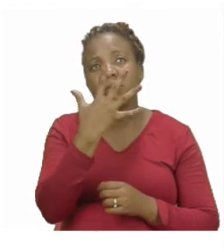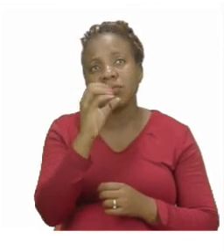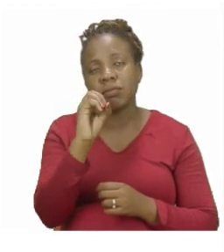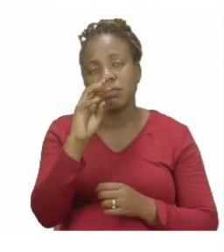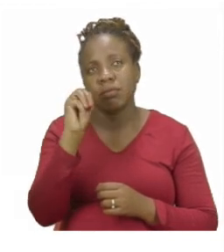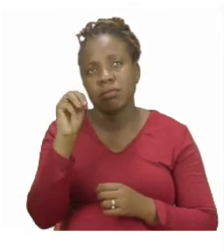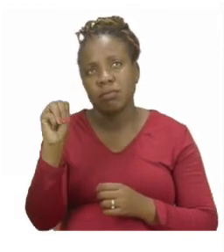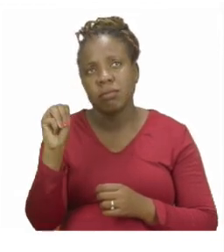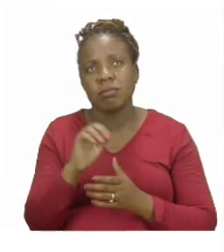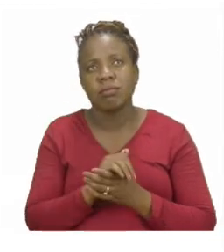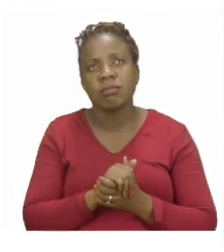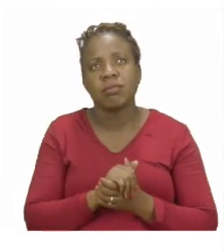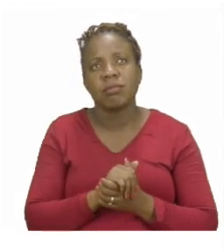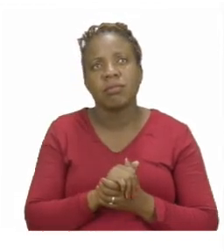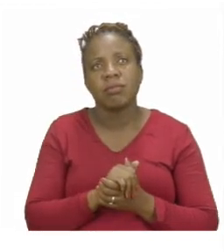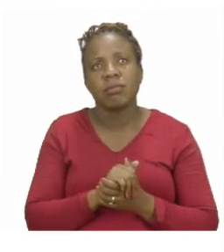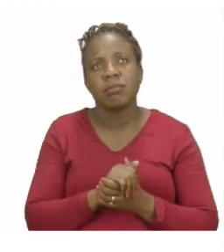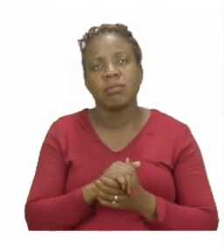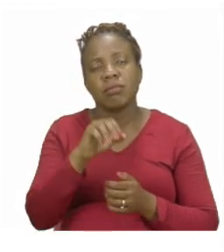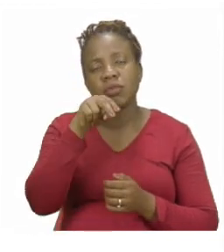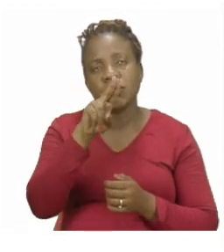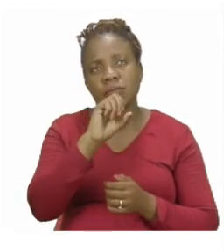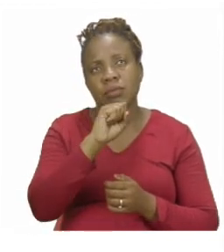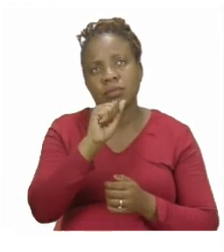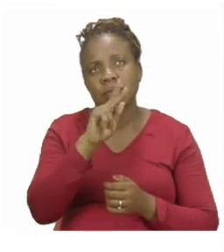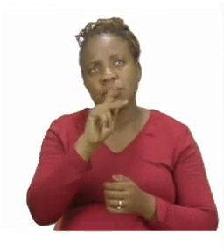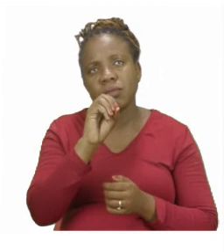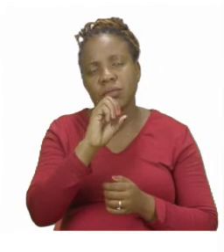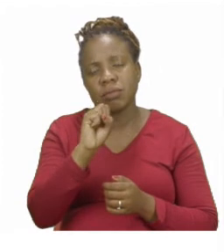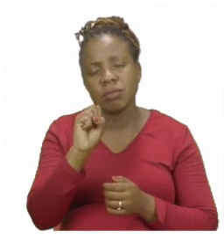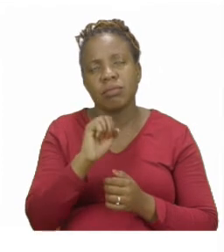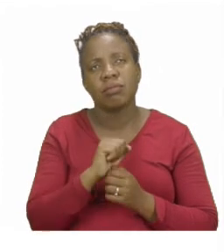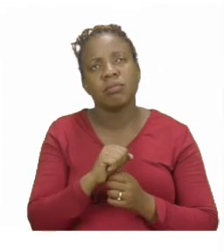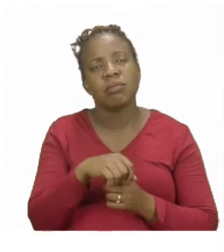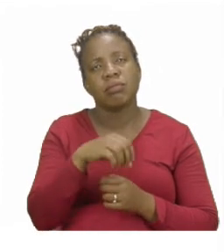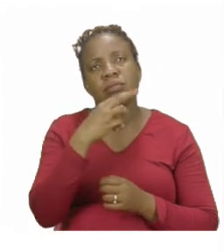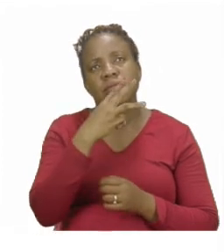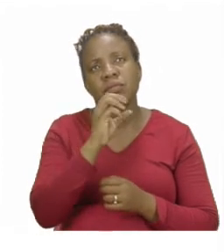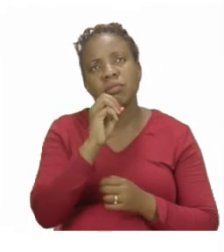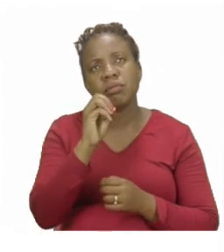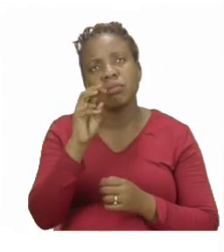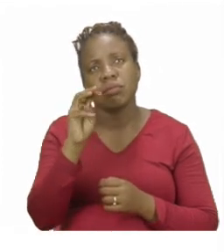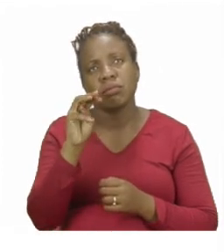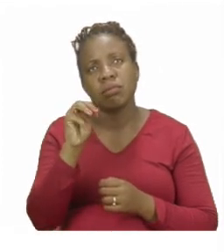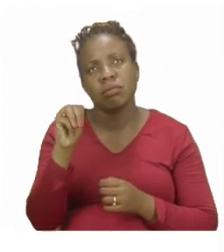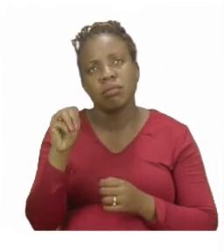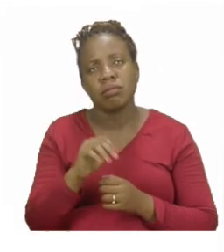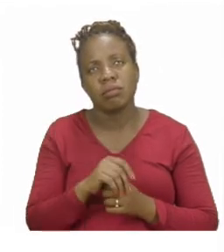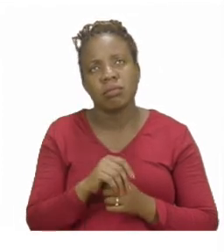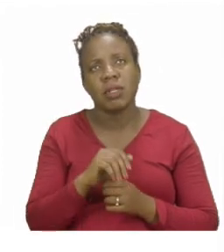450 millimeters. Usakos 300 millimeters.